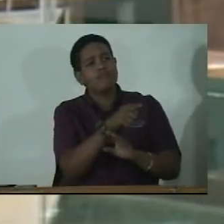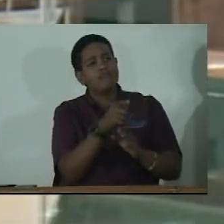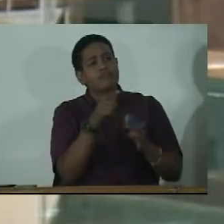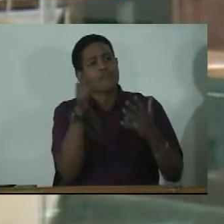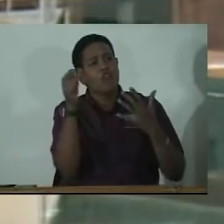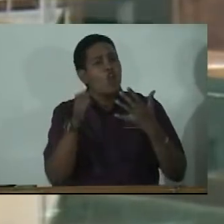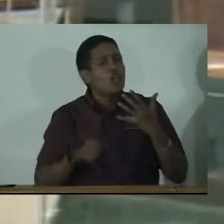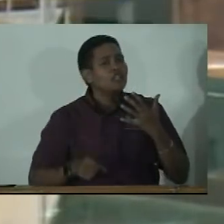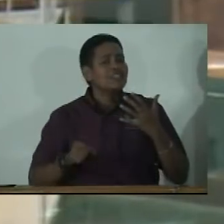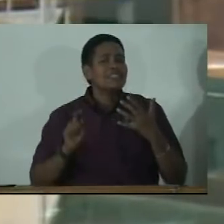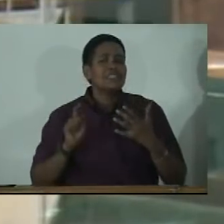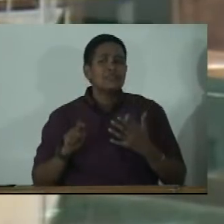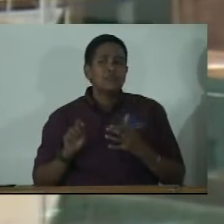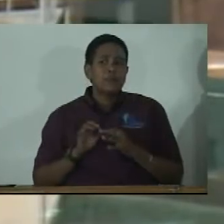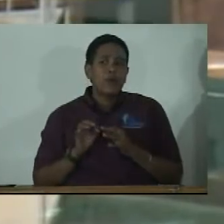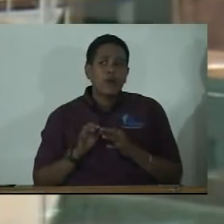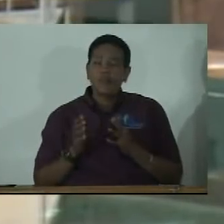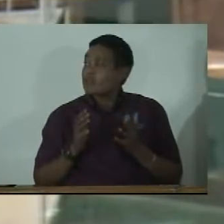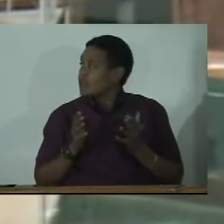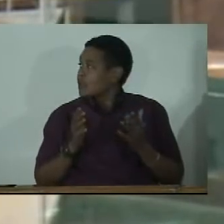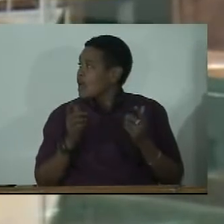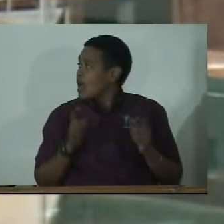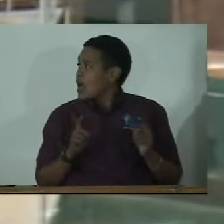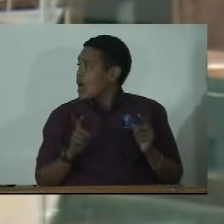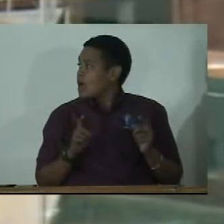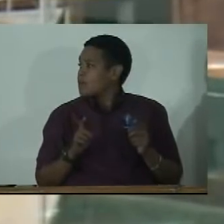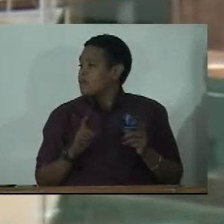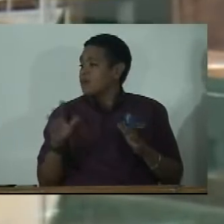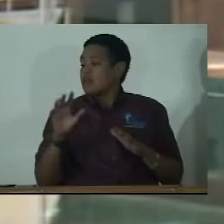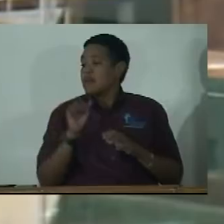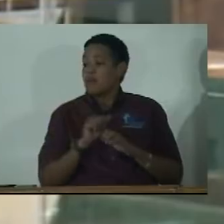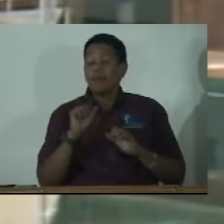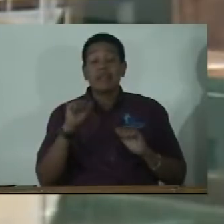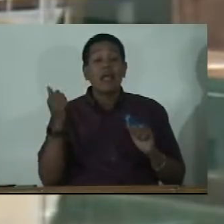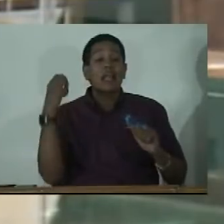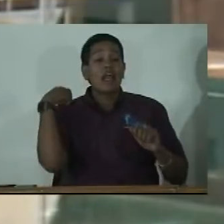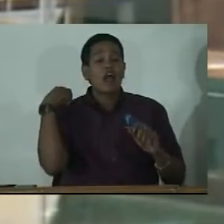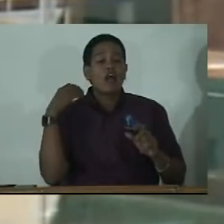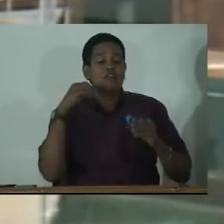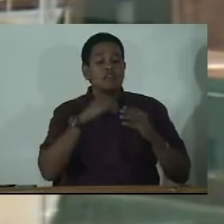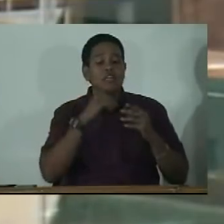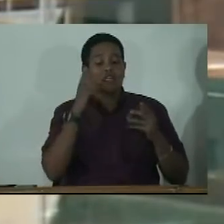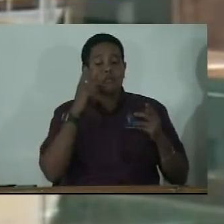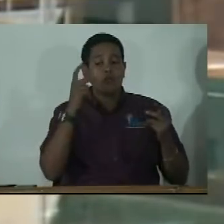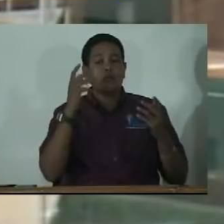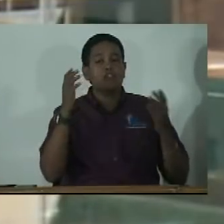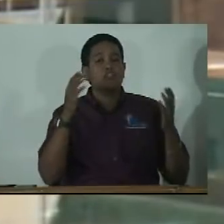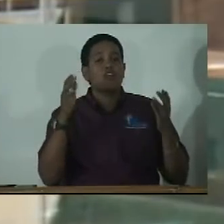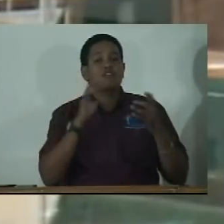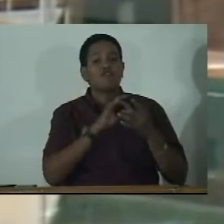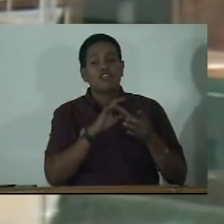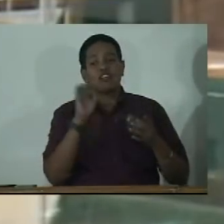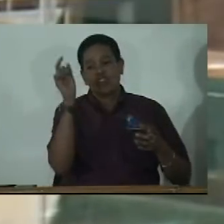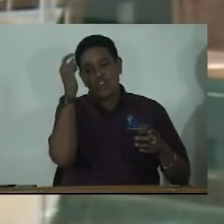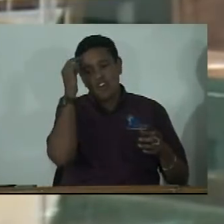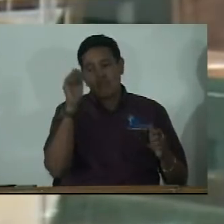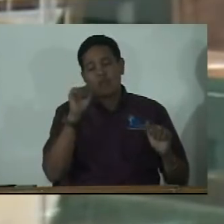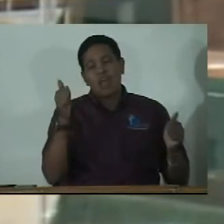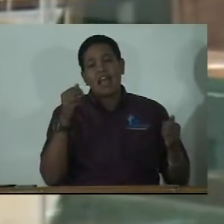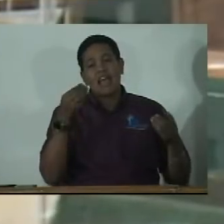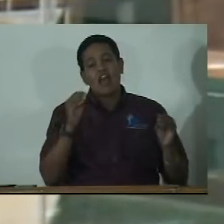be imposed by him, the appointment of any officer in the public service of the government to any